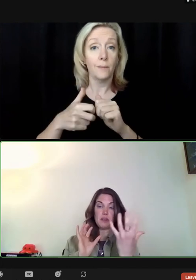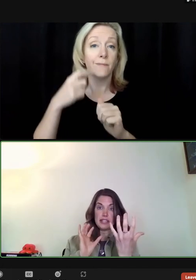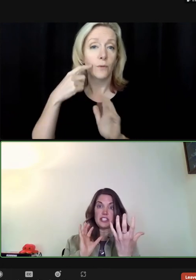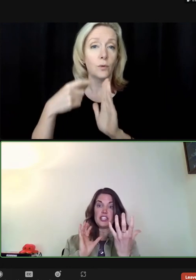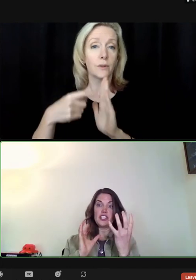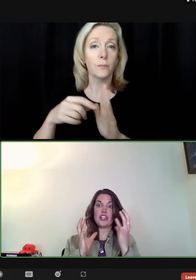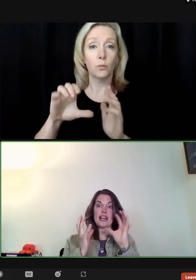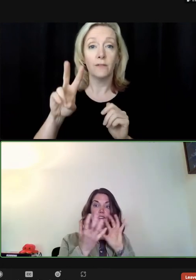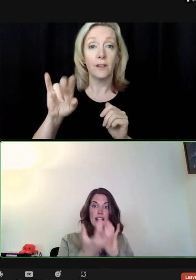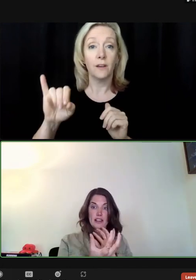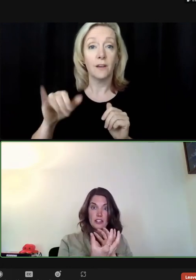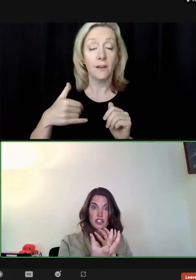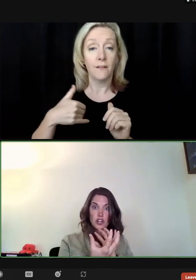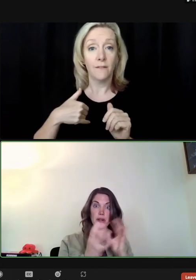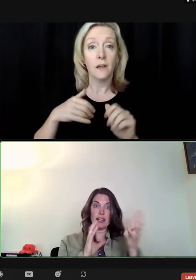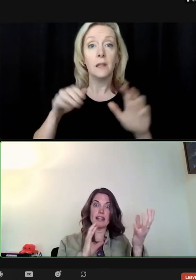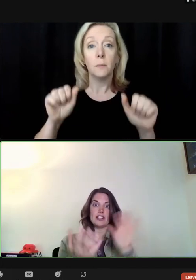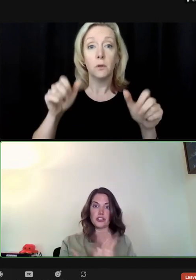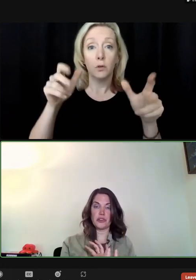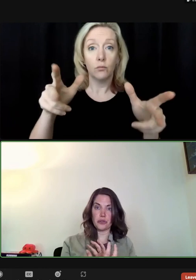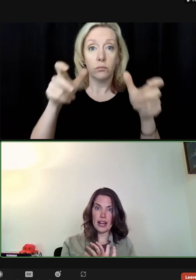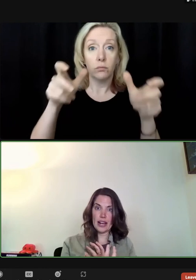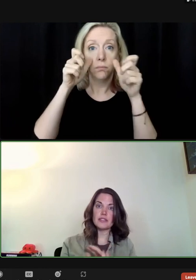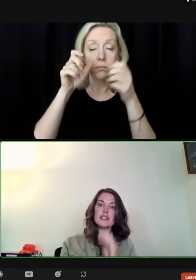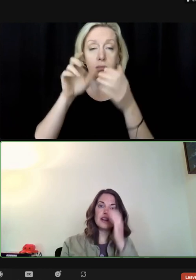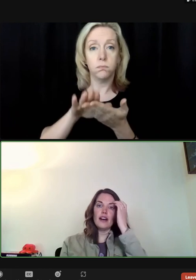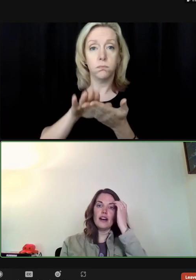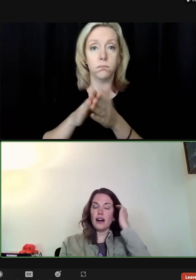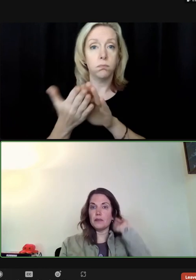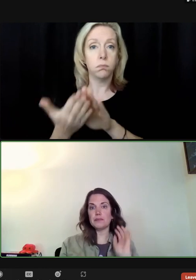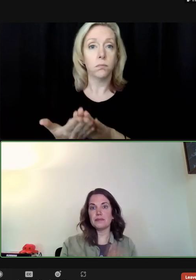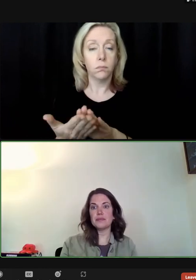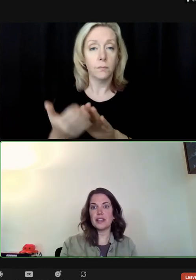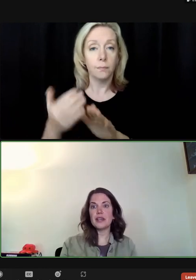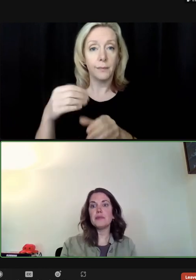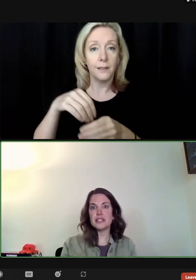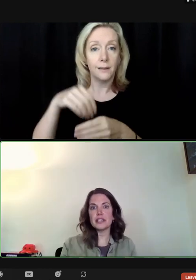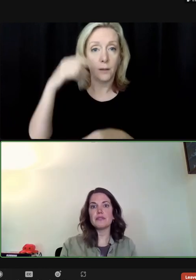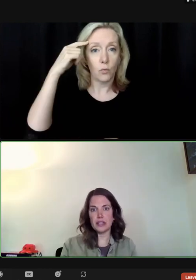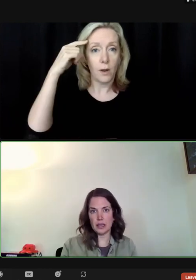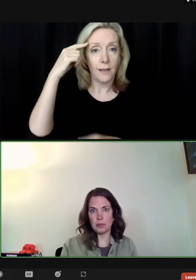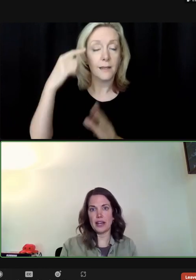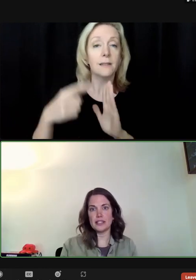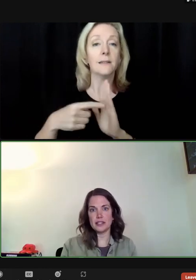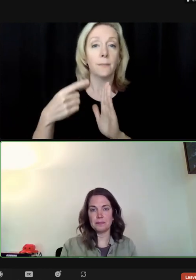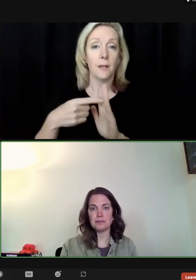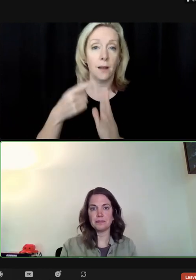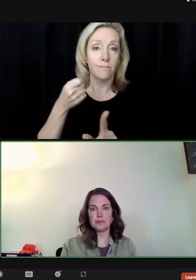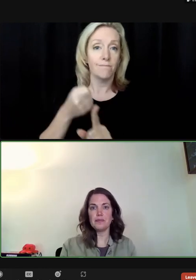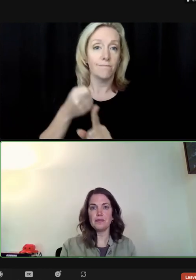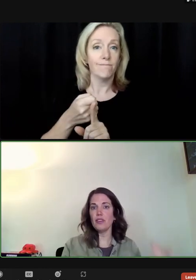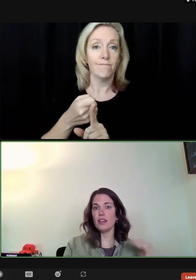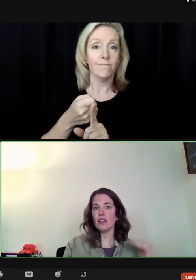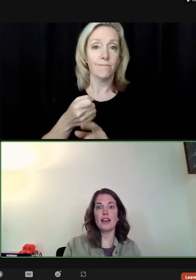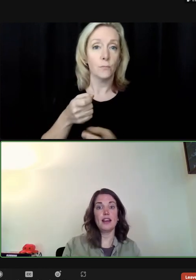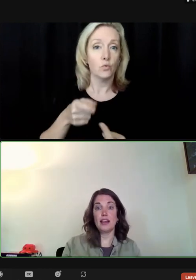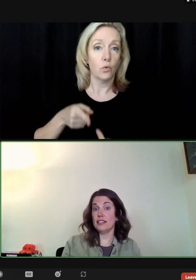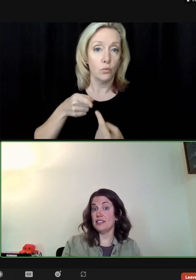to receive a message and interpret it and turn it around can be significantly impacted.